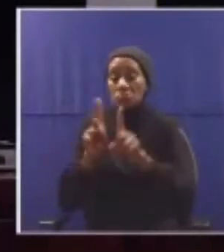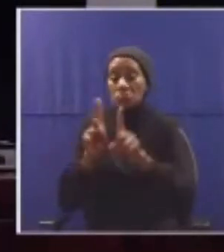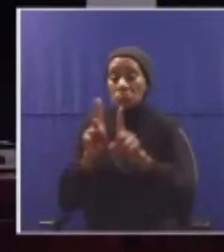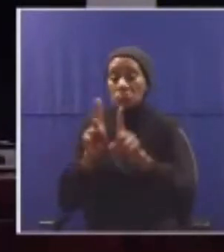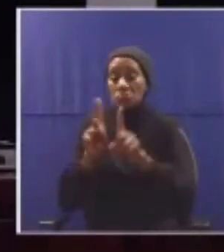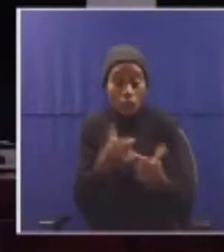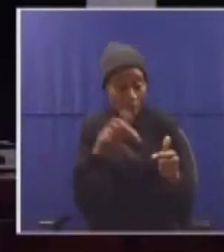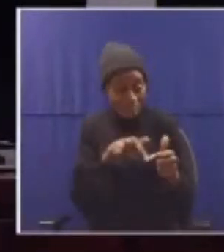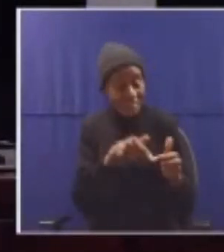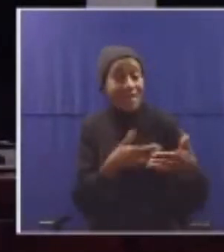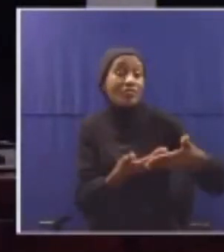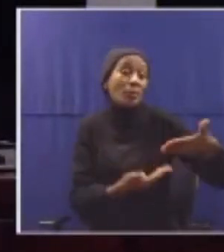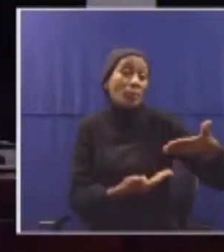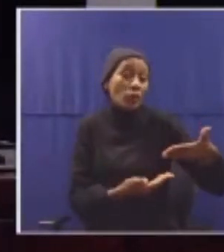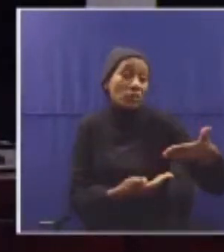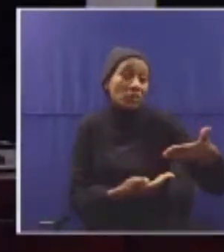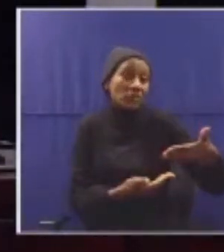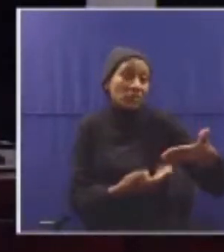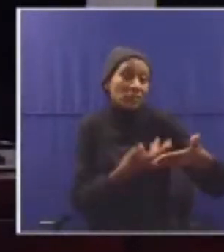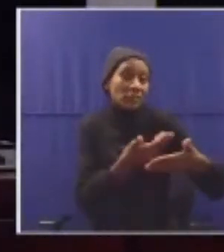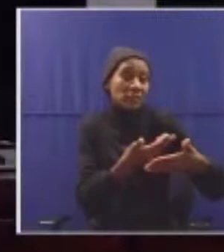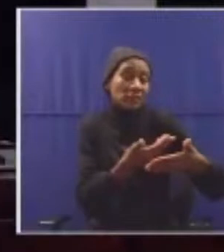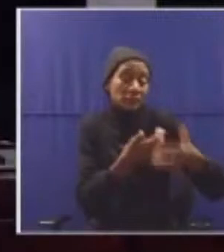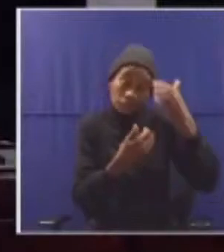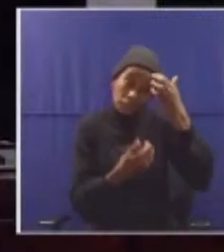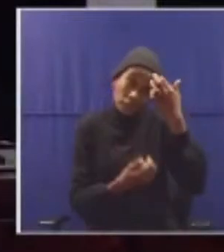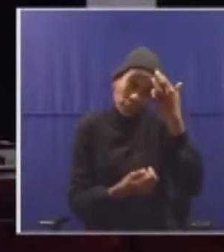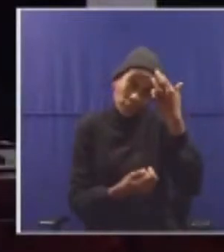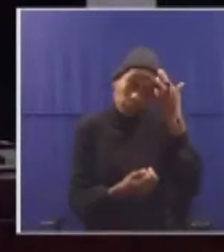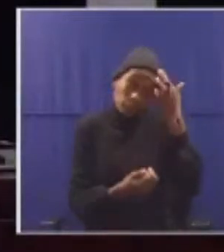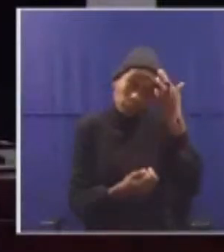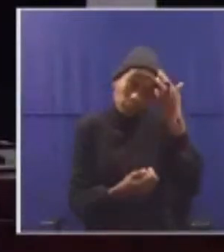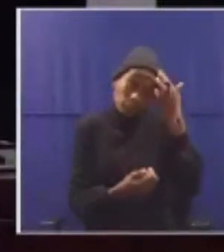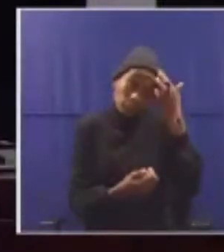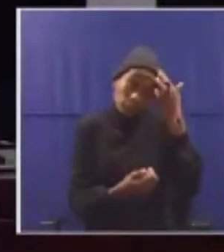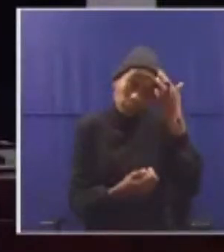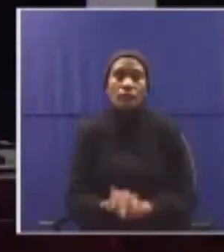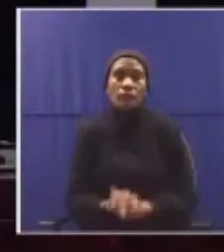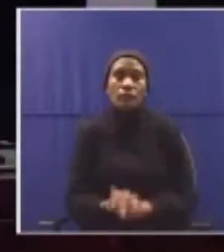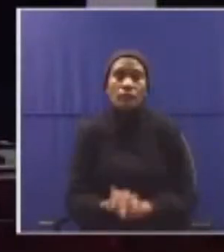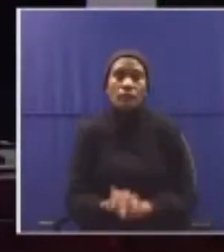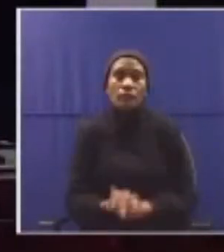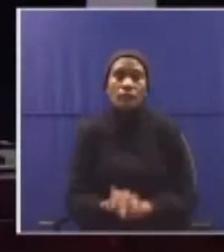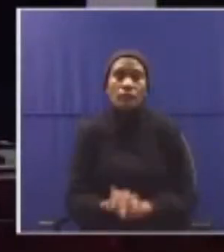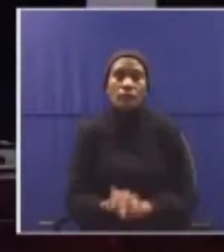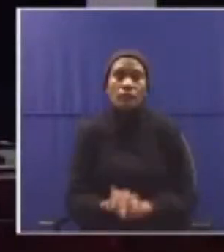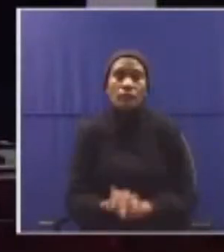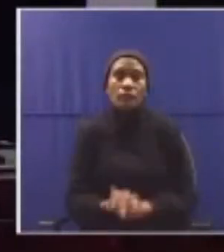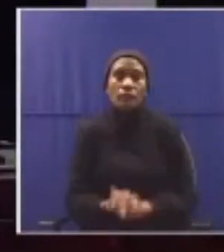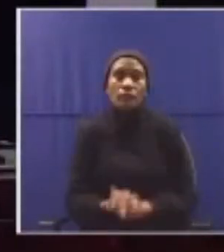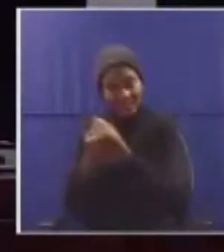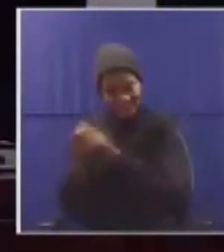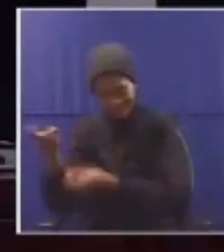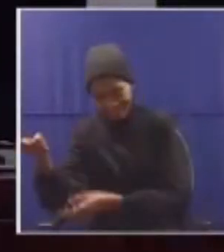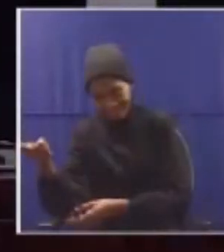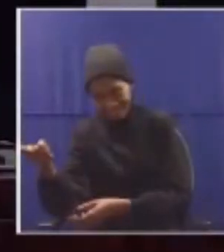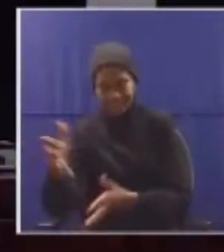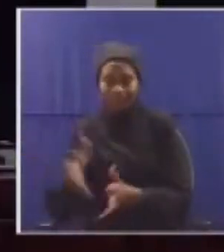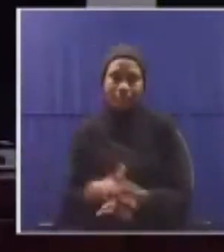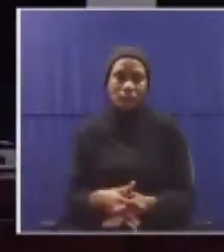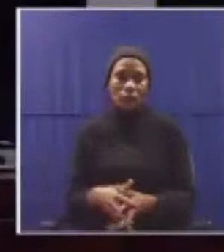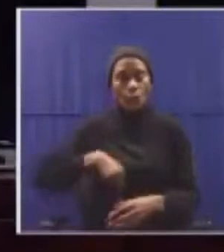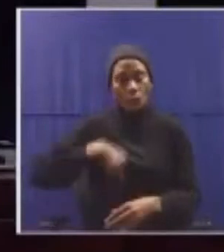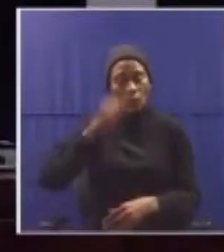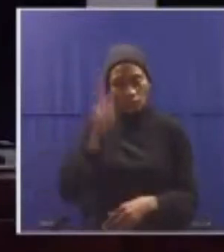recommendations that the Mutlante report has come up with. So I agree with you that